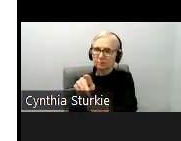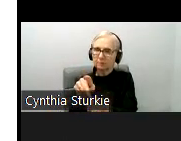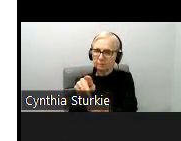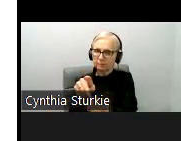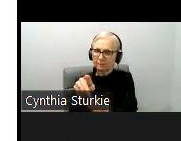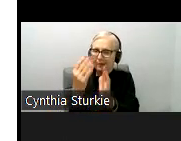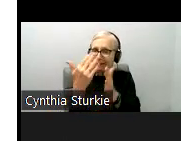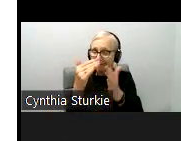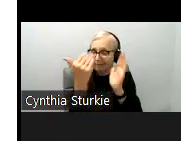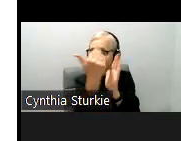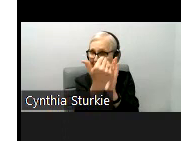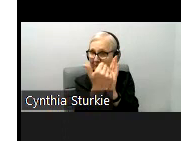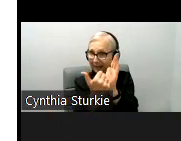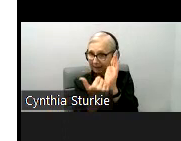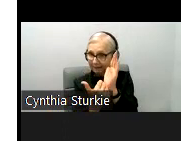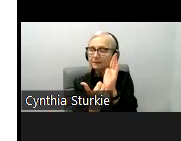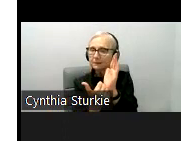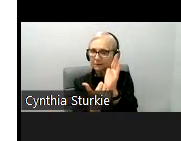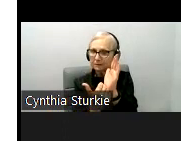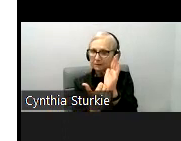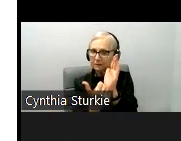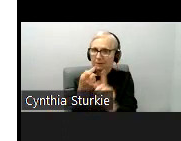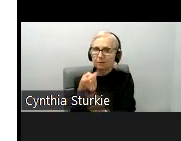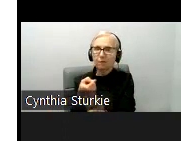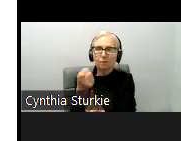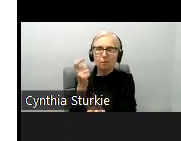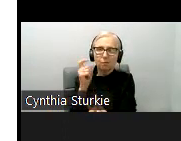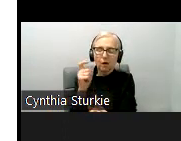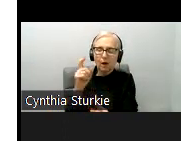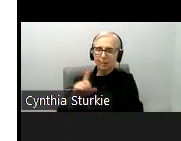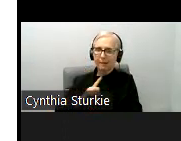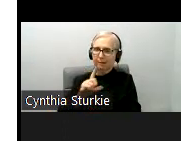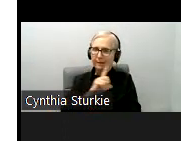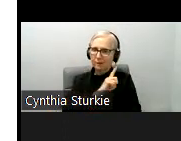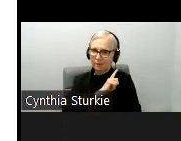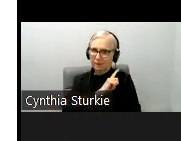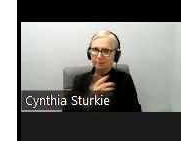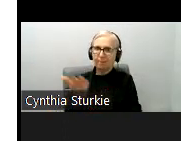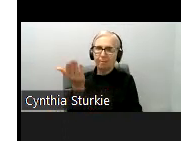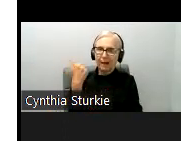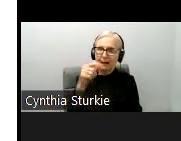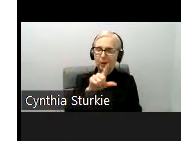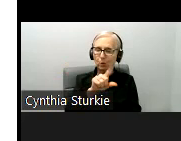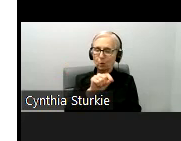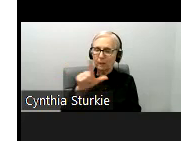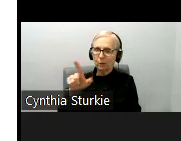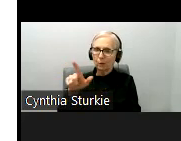This list in particular came from some legislation that came back in 2021, House